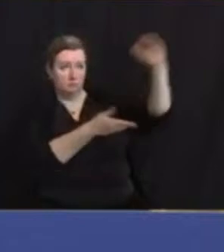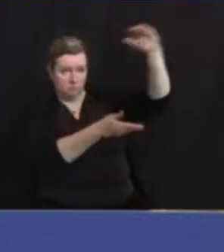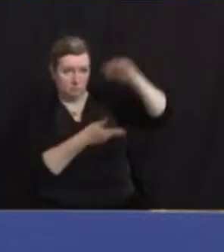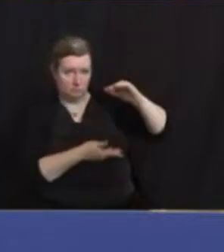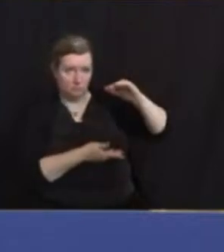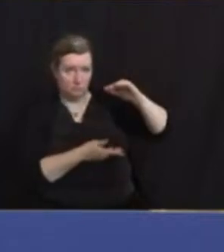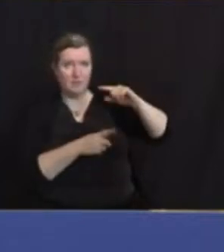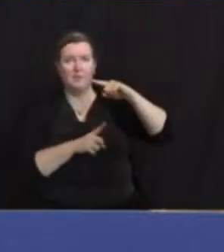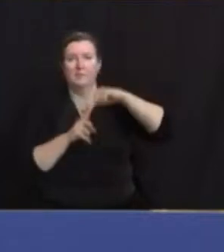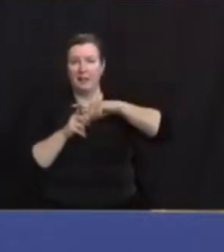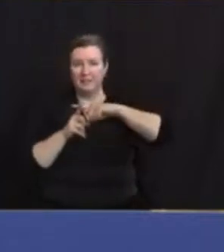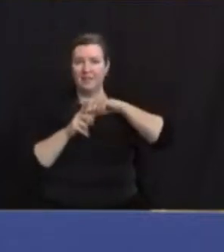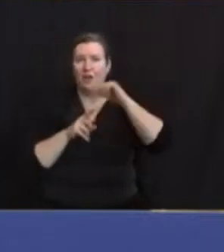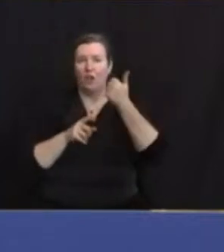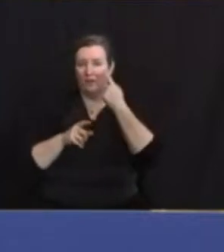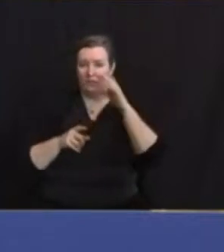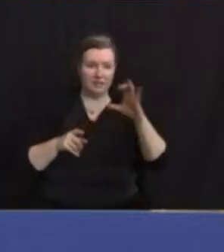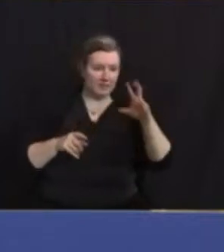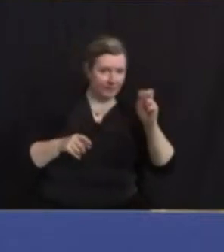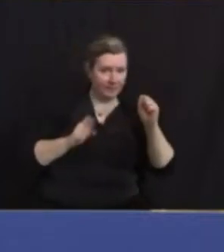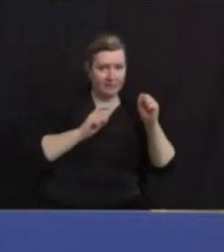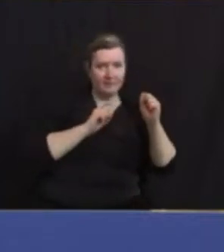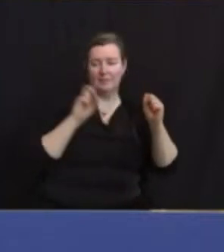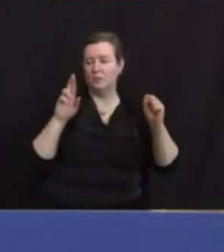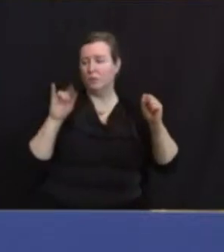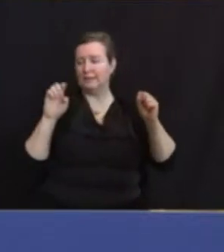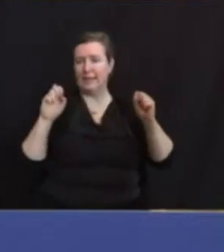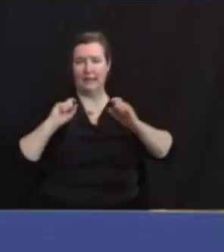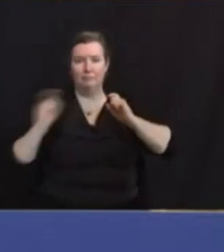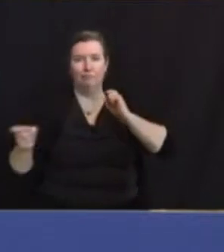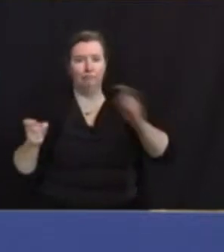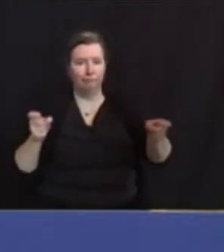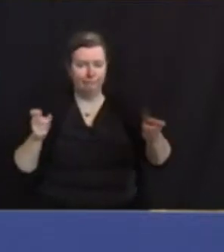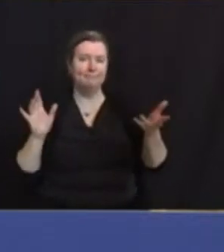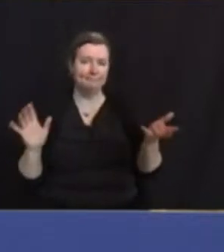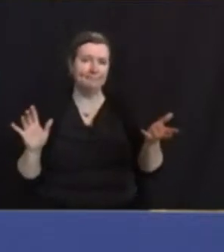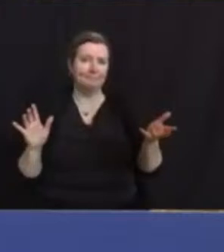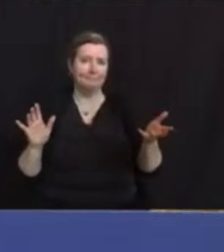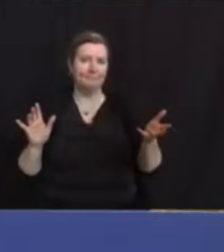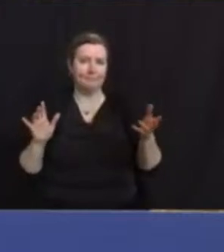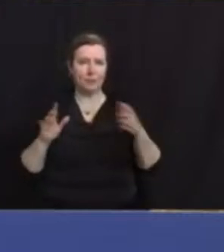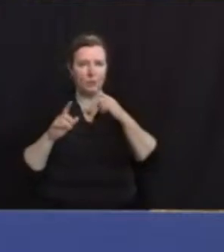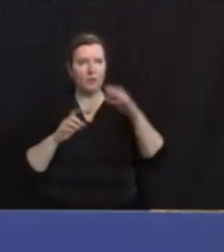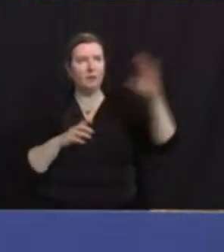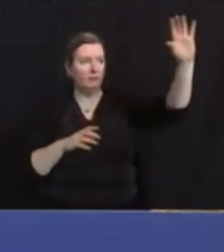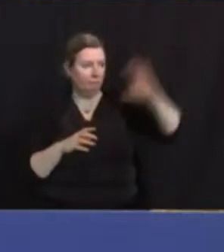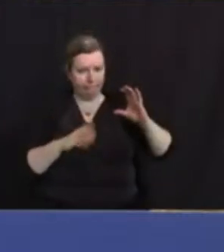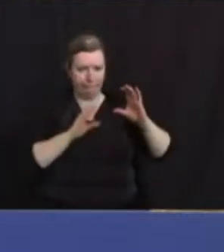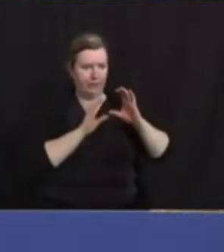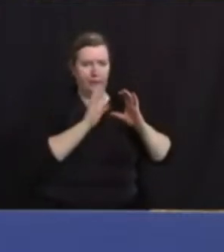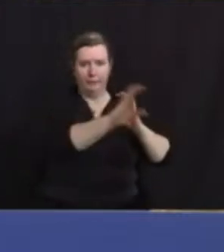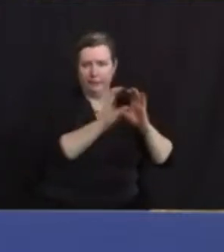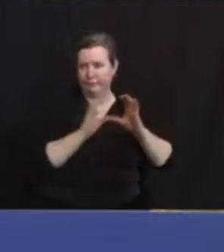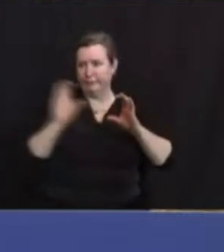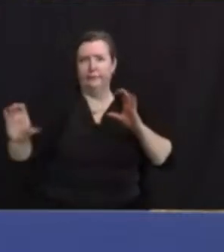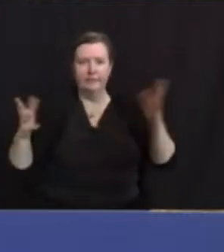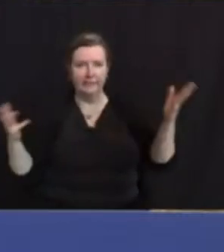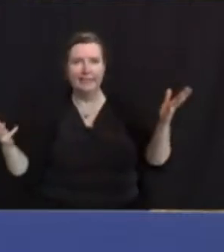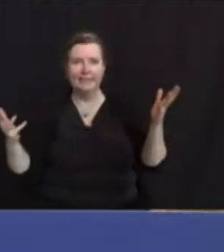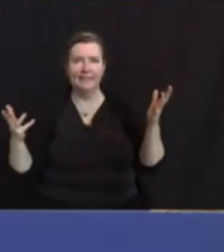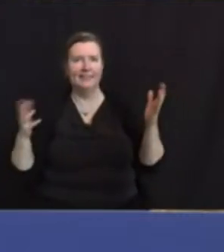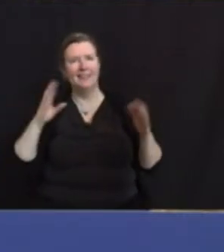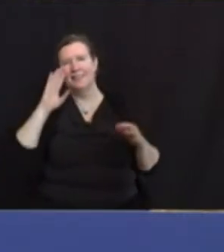and that is, those are by definition, I think I mentioned everybody lives at least within 5 miles of